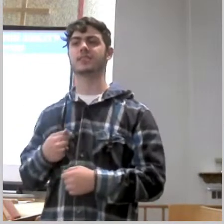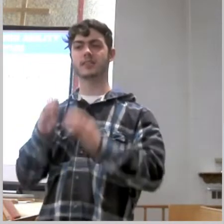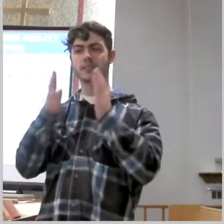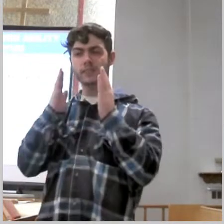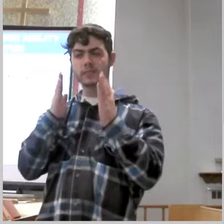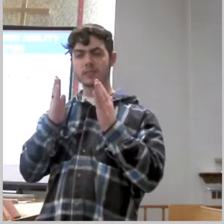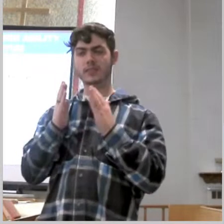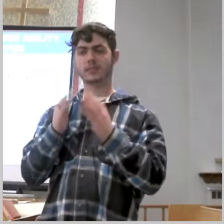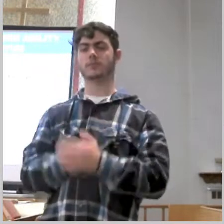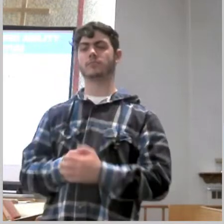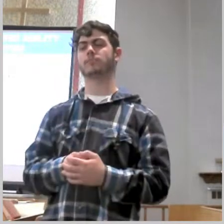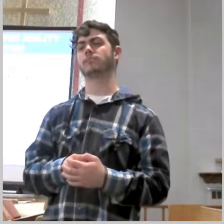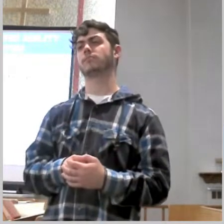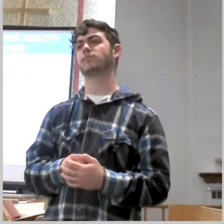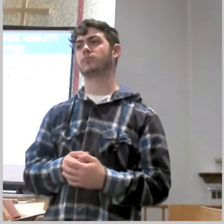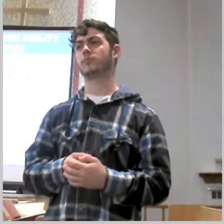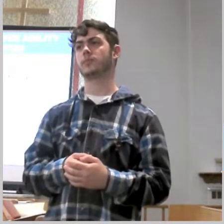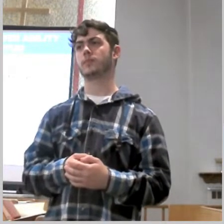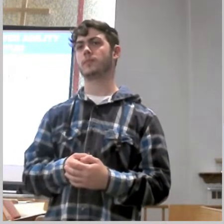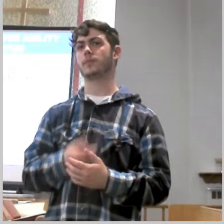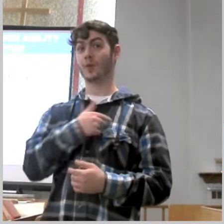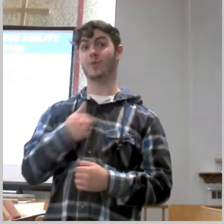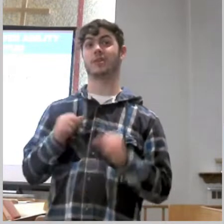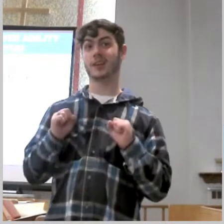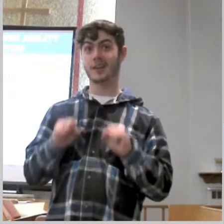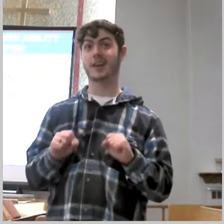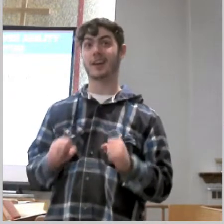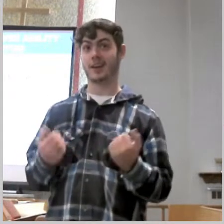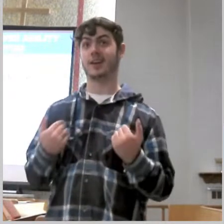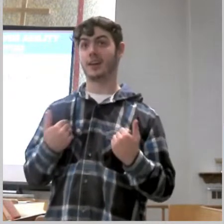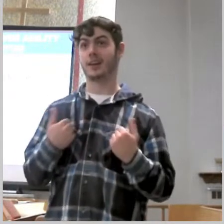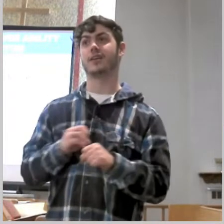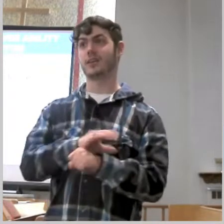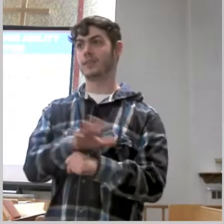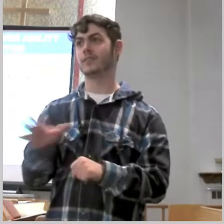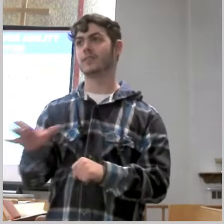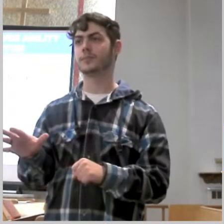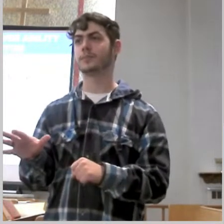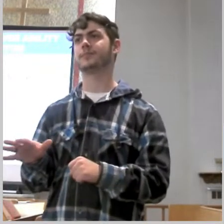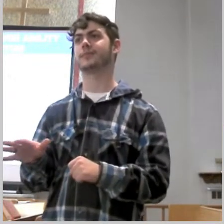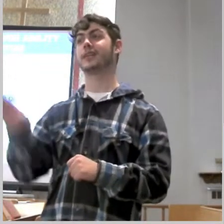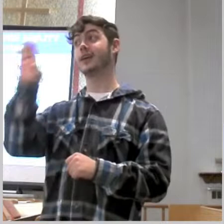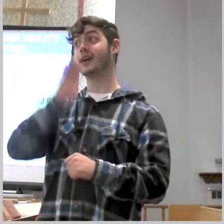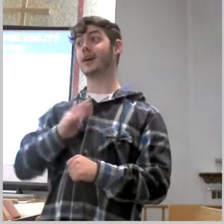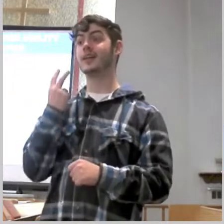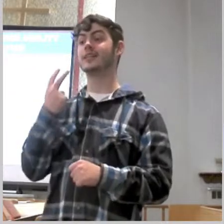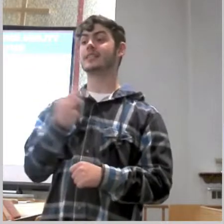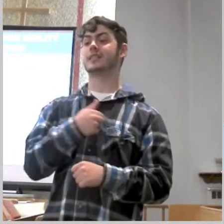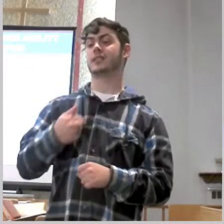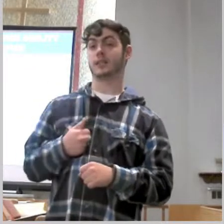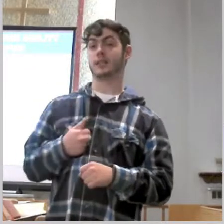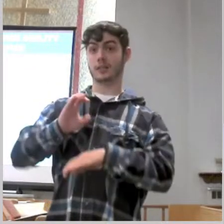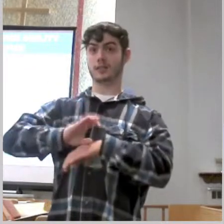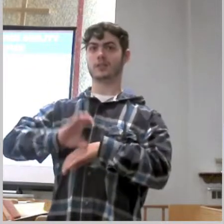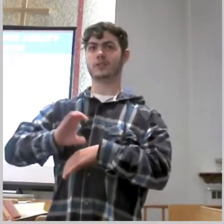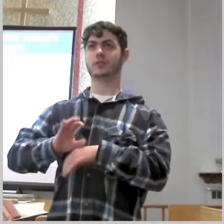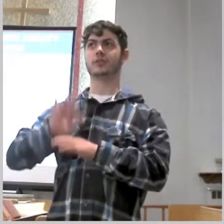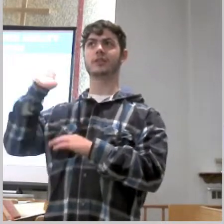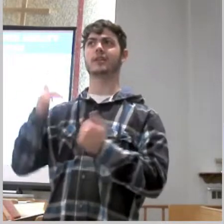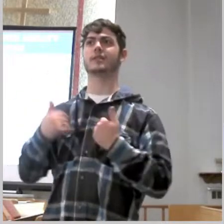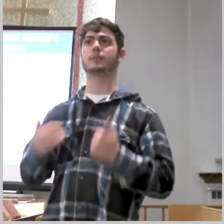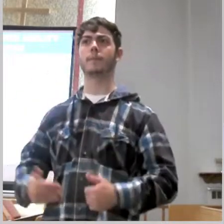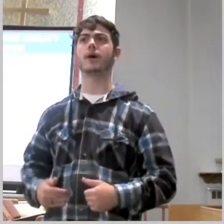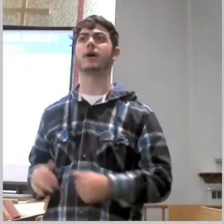they know we can have impact. But God sees us as his body, as the church. And these churches